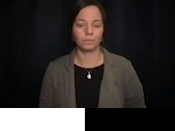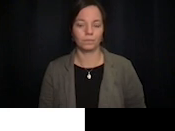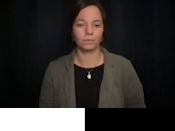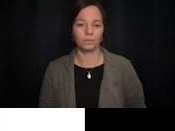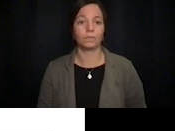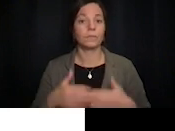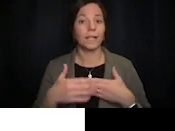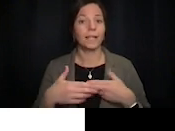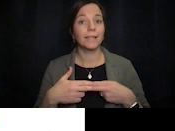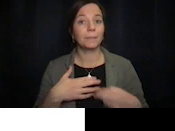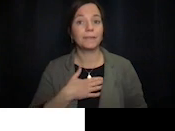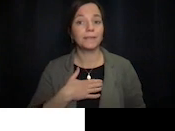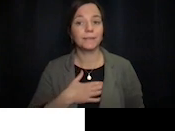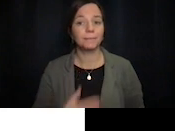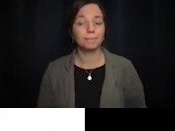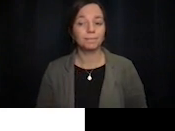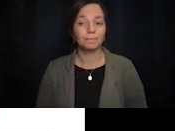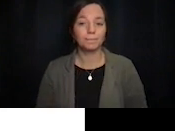Get the next slide.